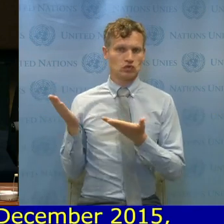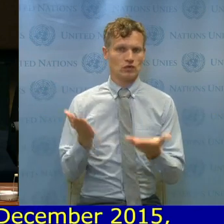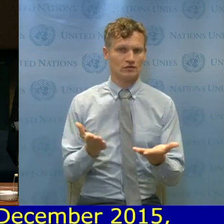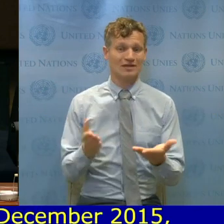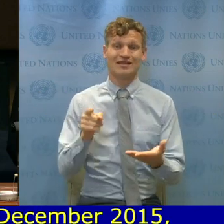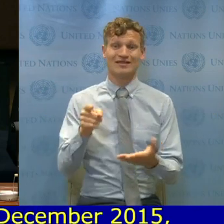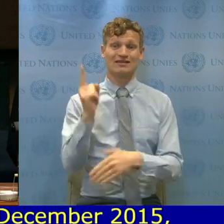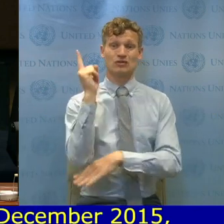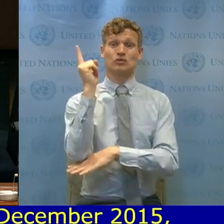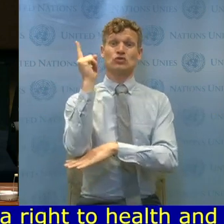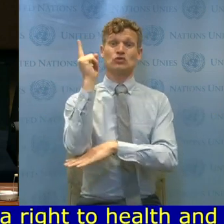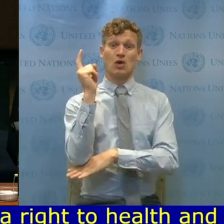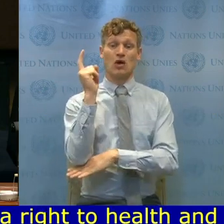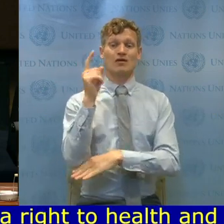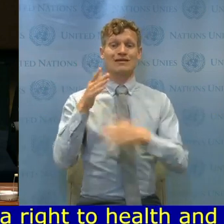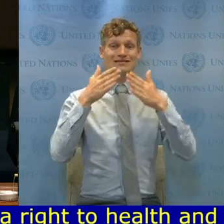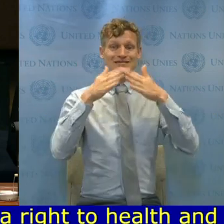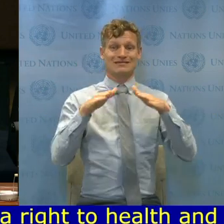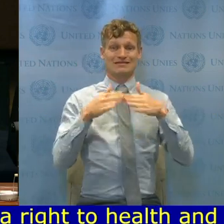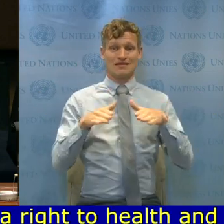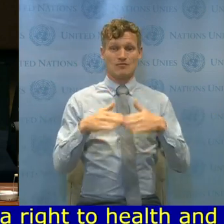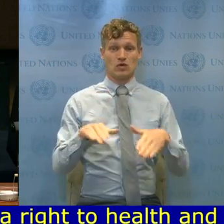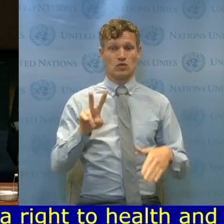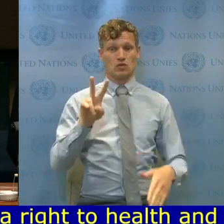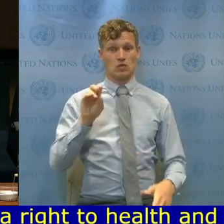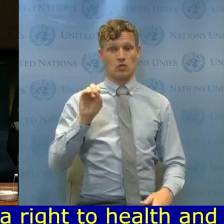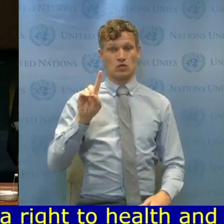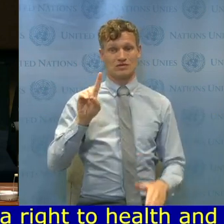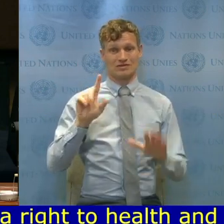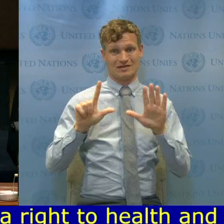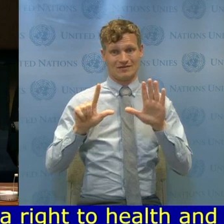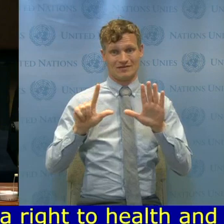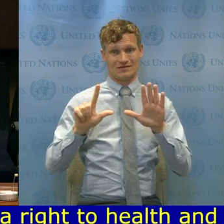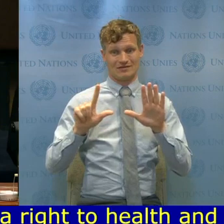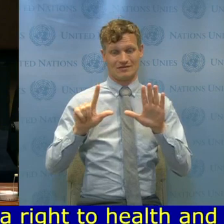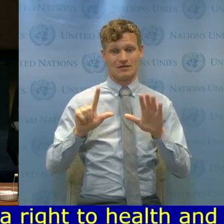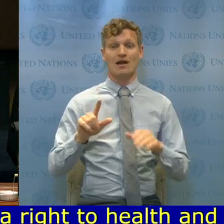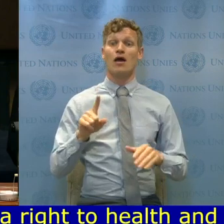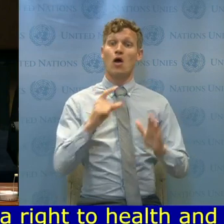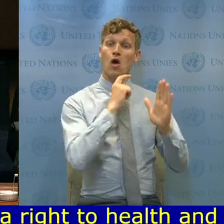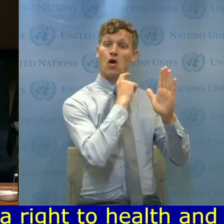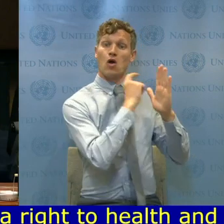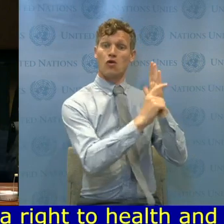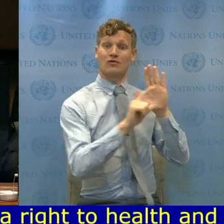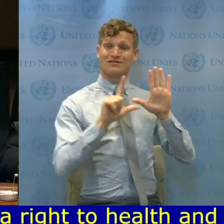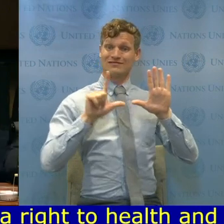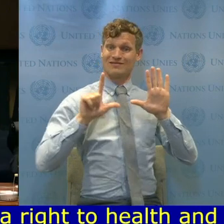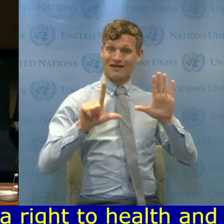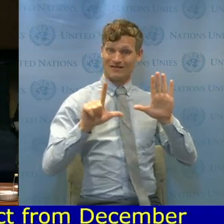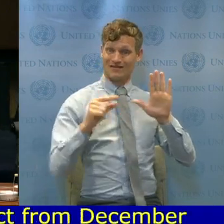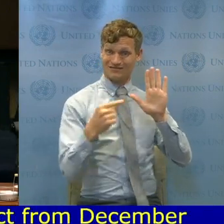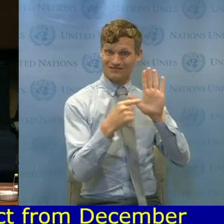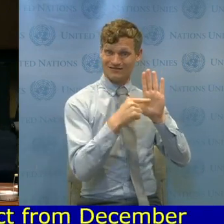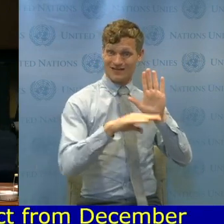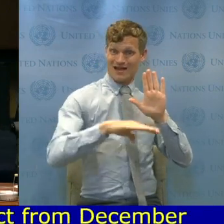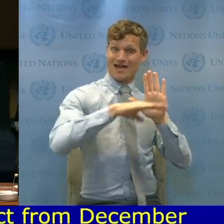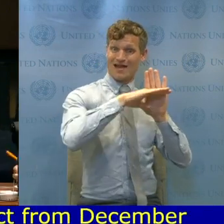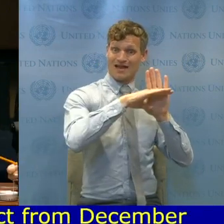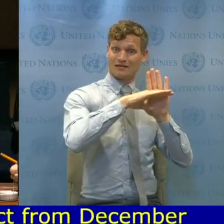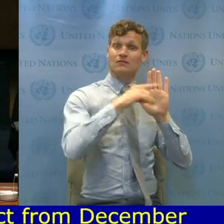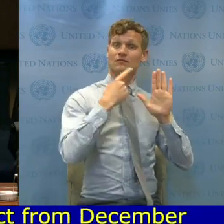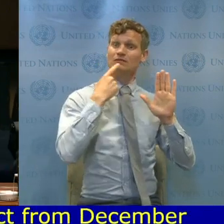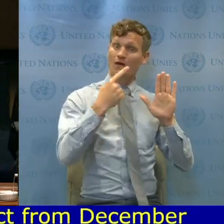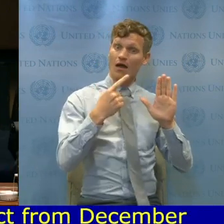December 2017. It is Article 7 of this Act that stipulates guaranteed access to and use of